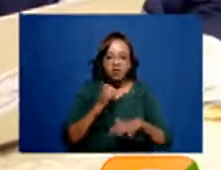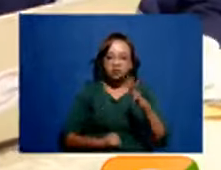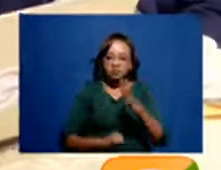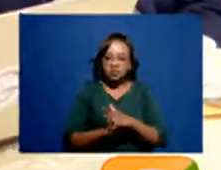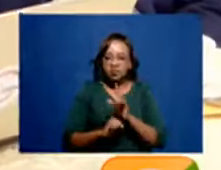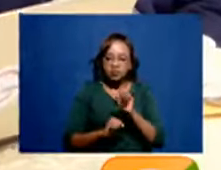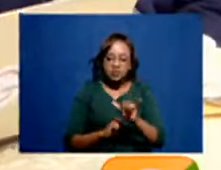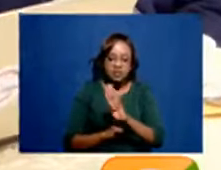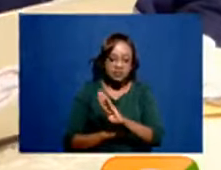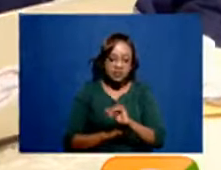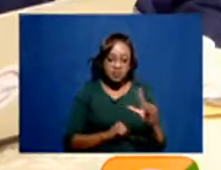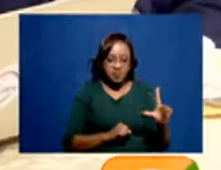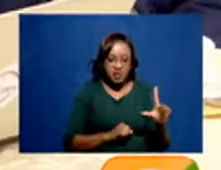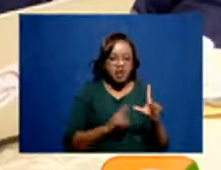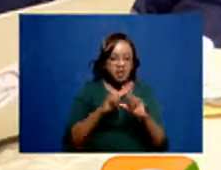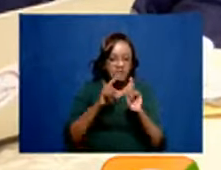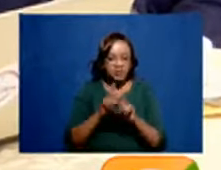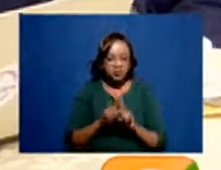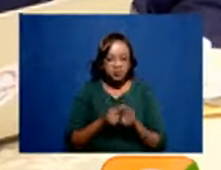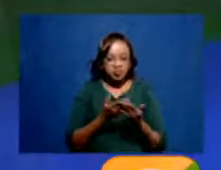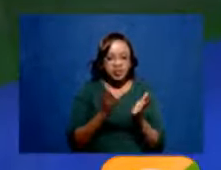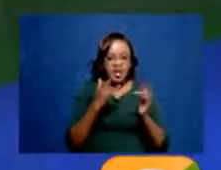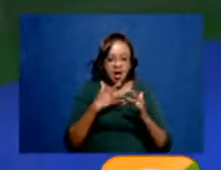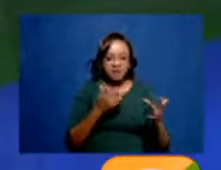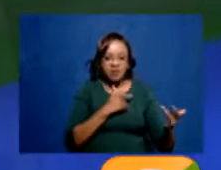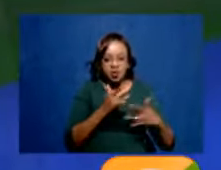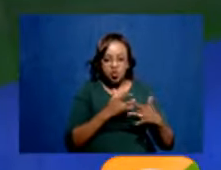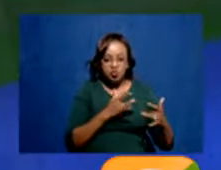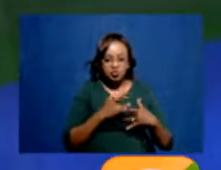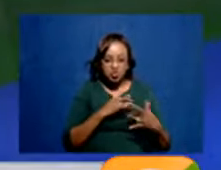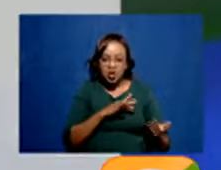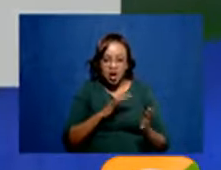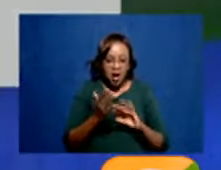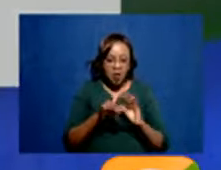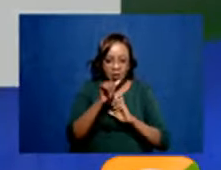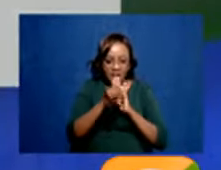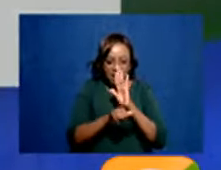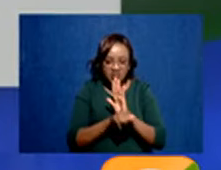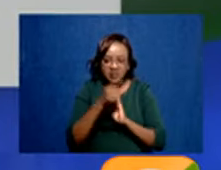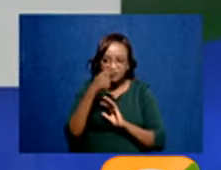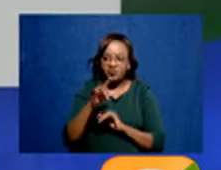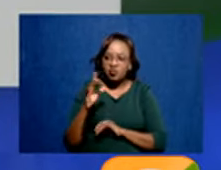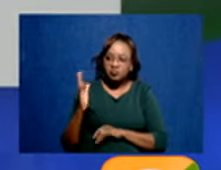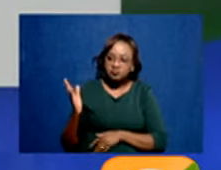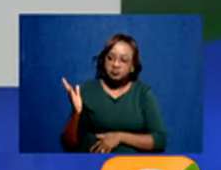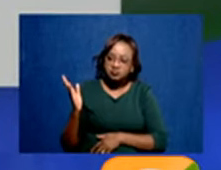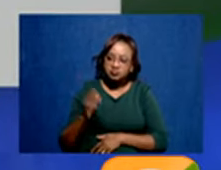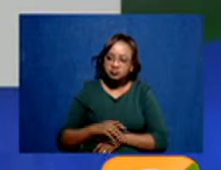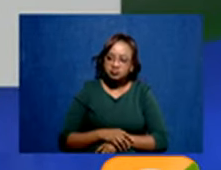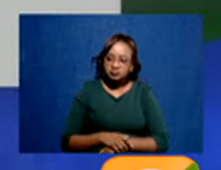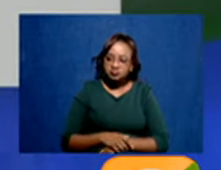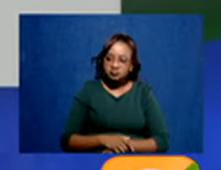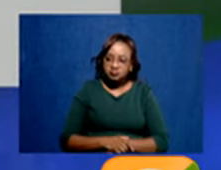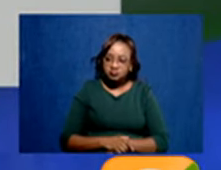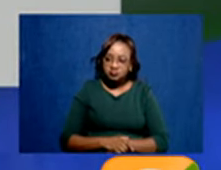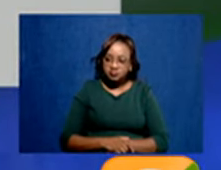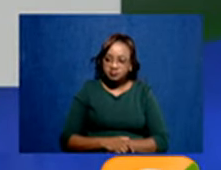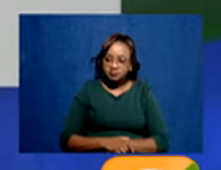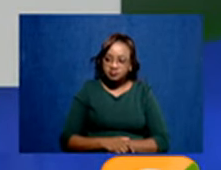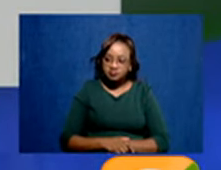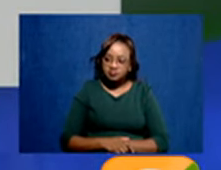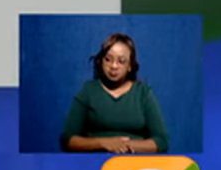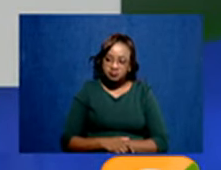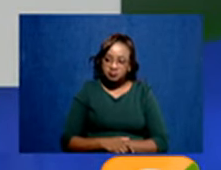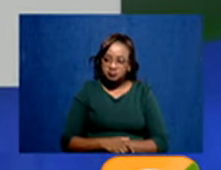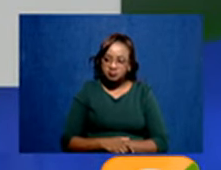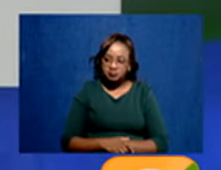have raised concern over alleged sneaking of LGBTQ agenda in study material used in the Kenyan curriculum